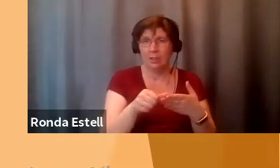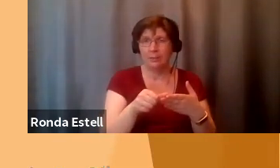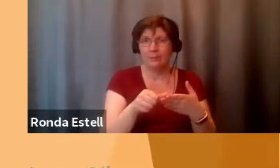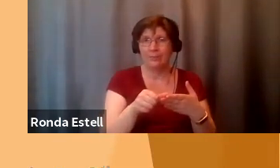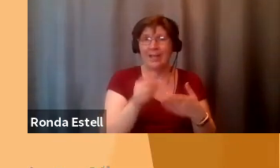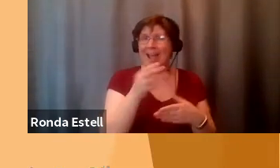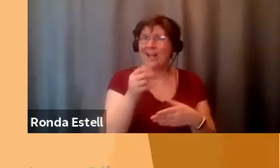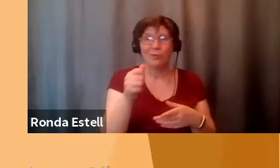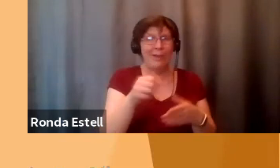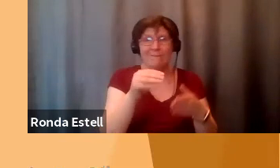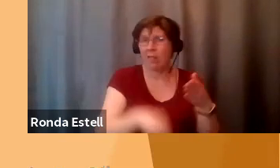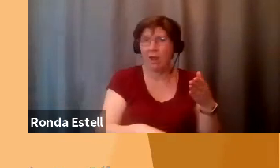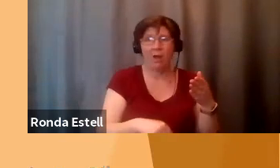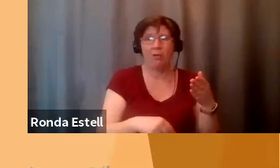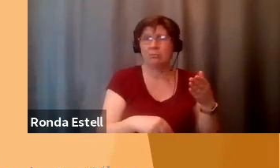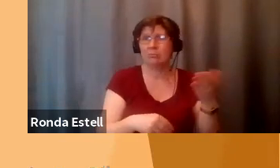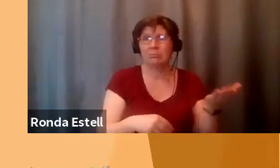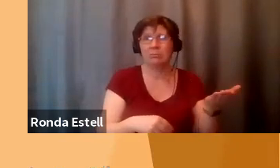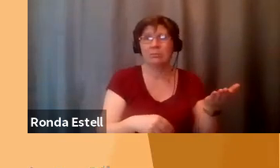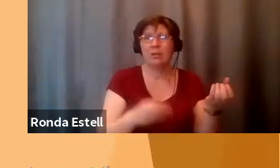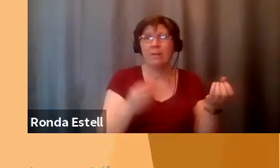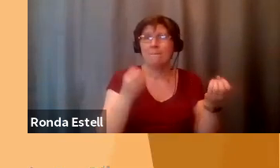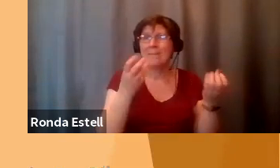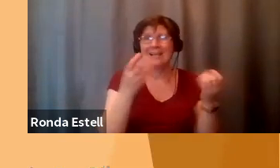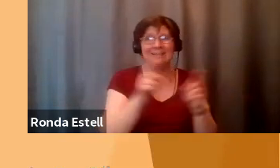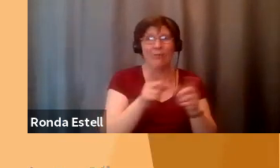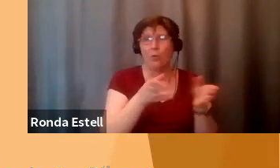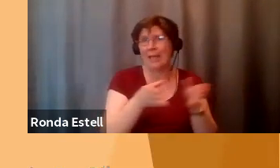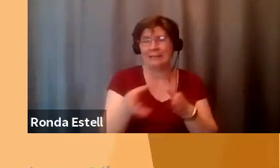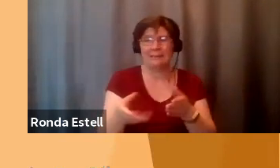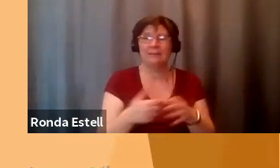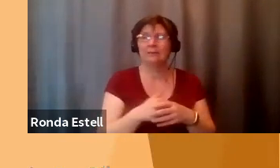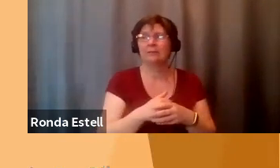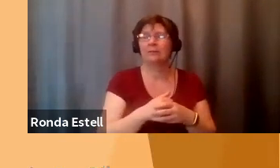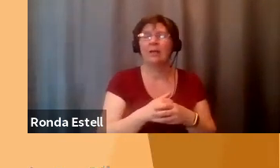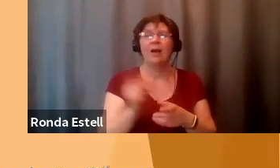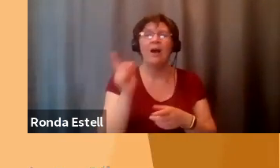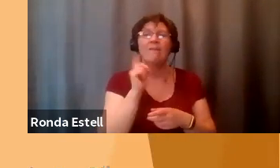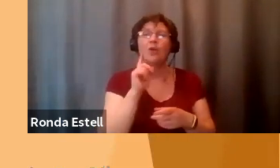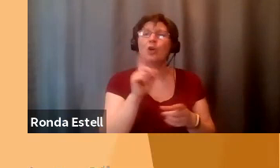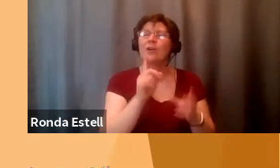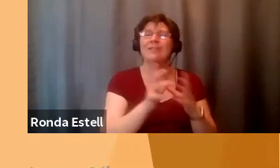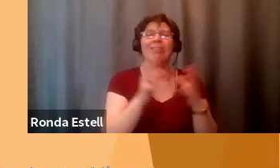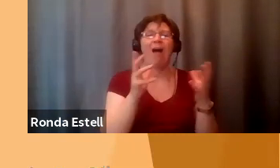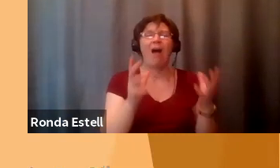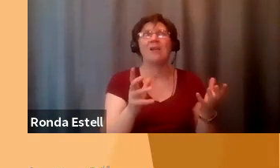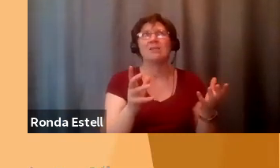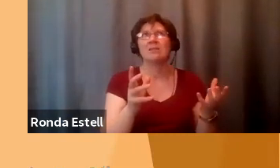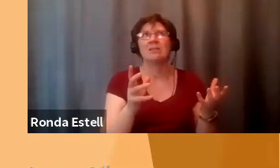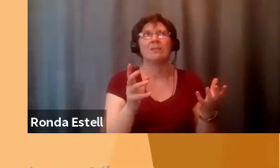And you can fill it out multiple ways. And I've heard there's a ton